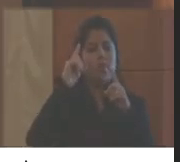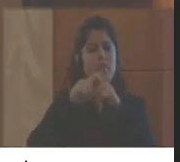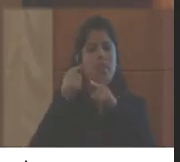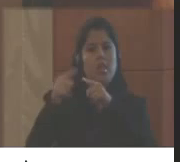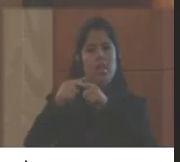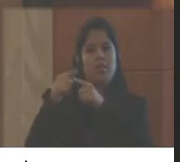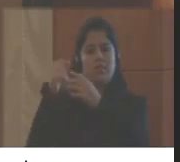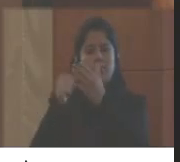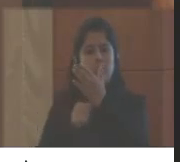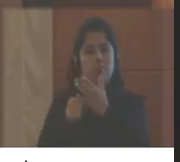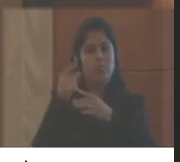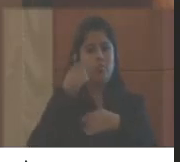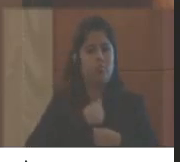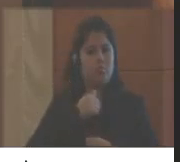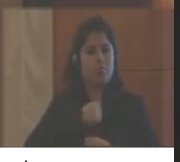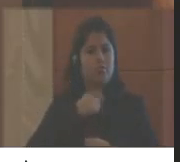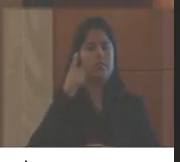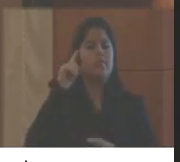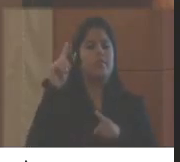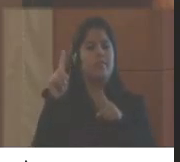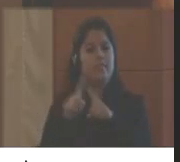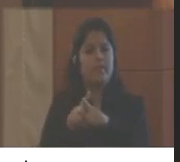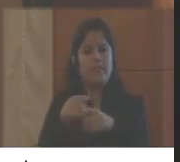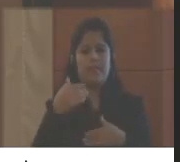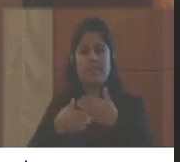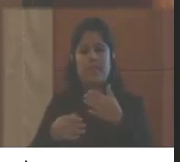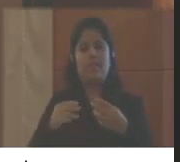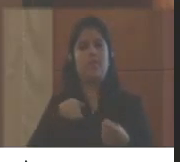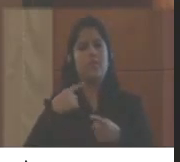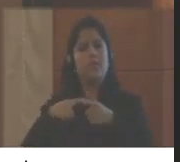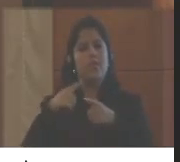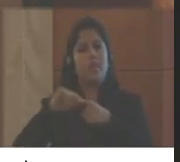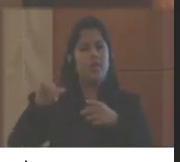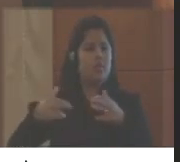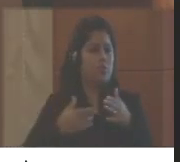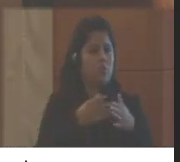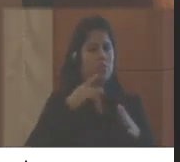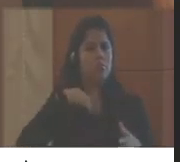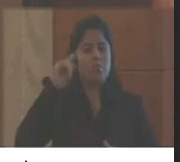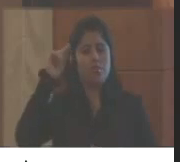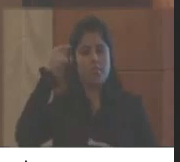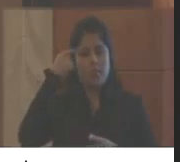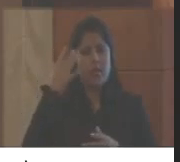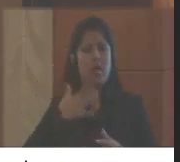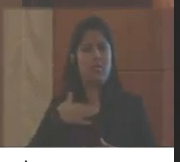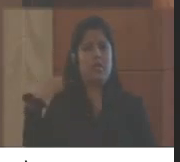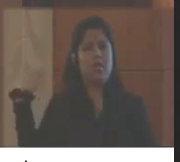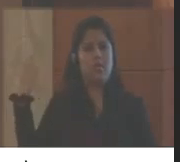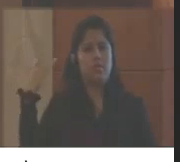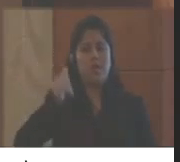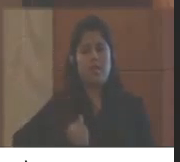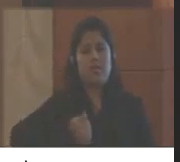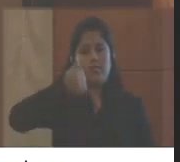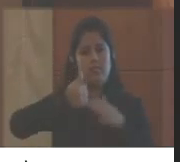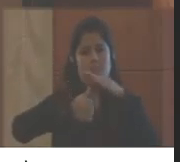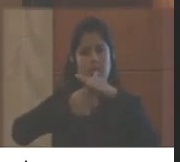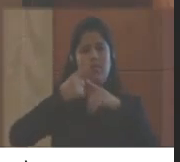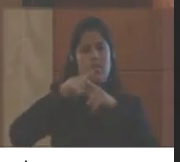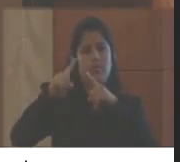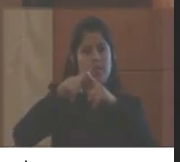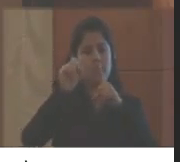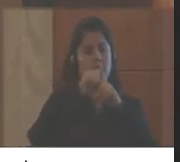there was another law created that would offer another kind of structure that was very presidential, and the one who is heading the system